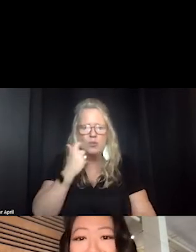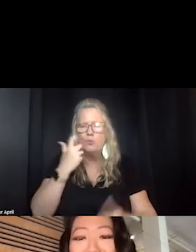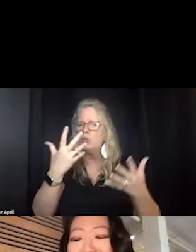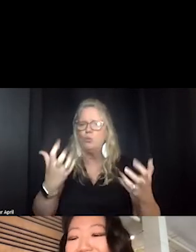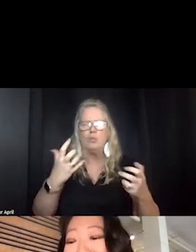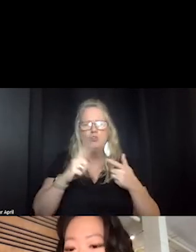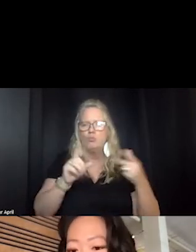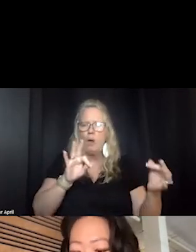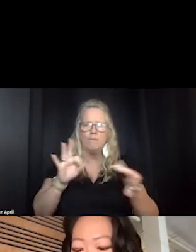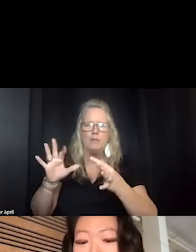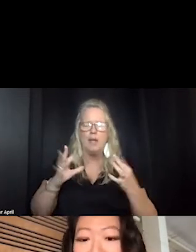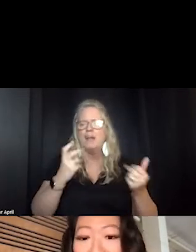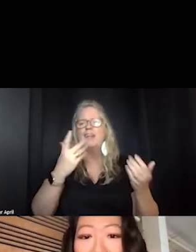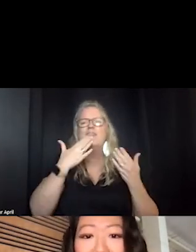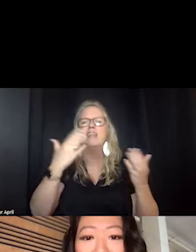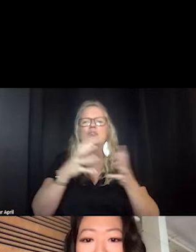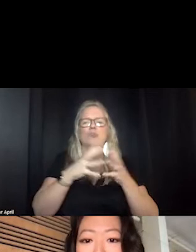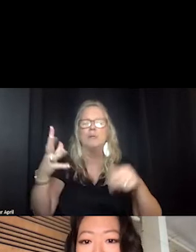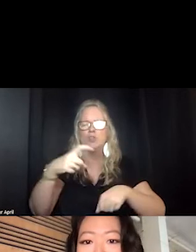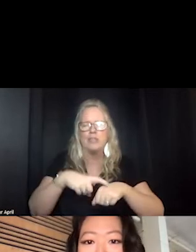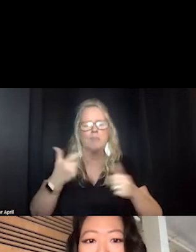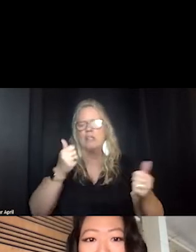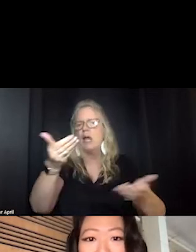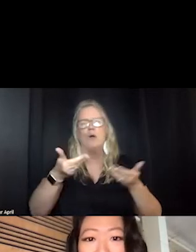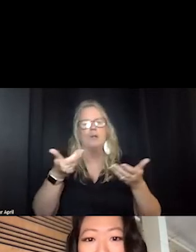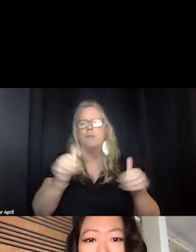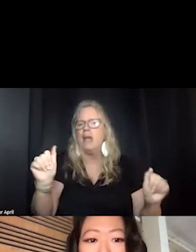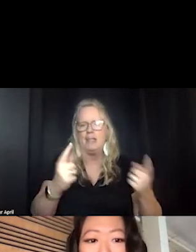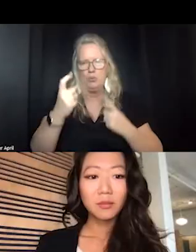from you. And thank you so much for your time. I welcome any questions.